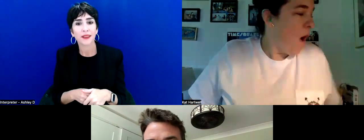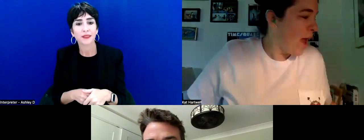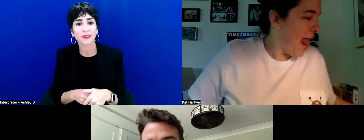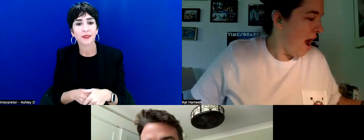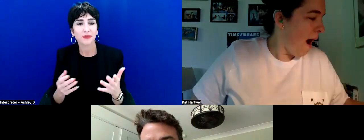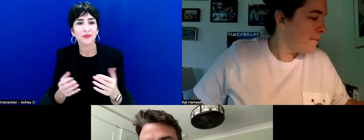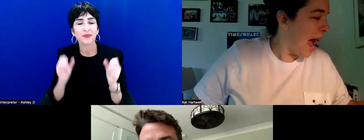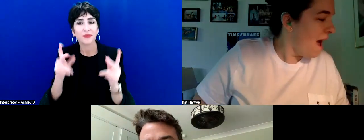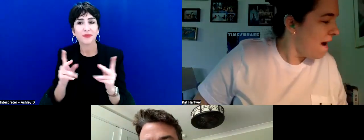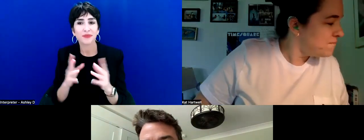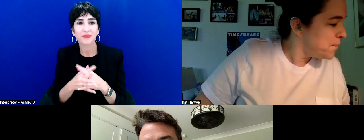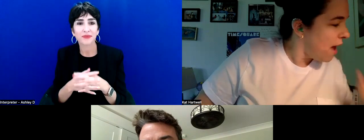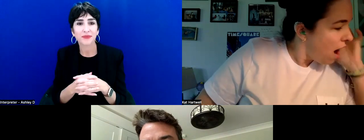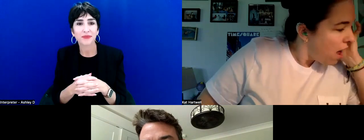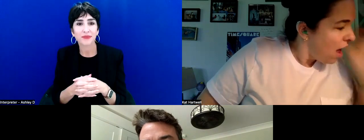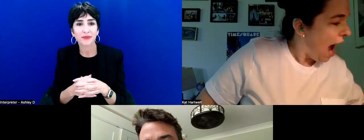Okay.